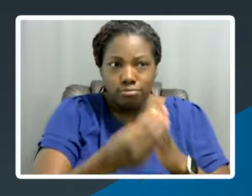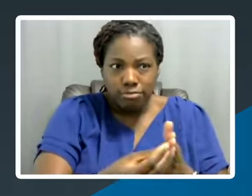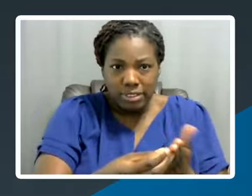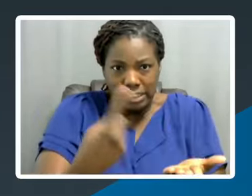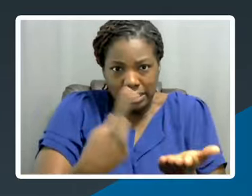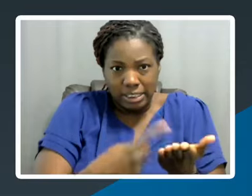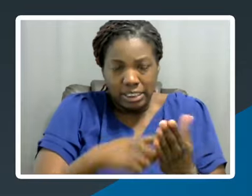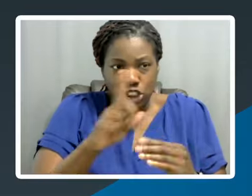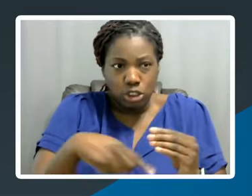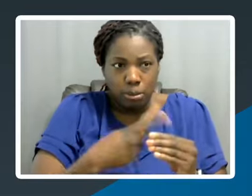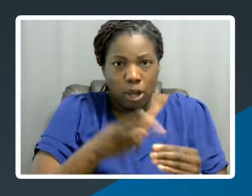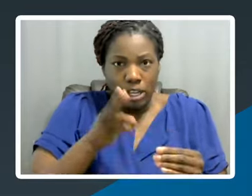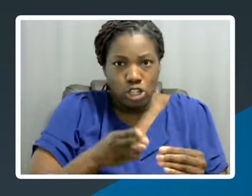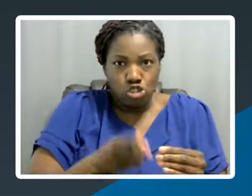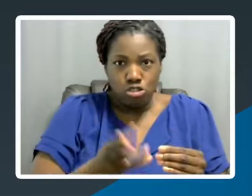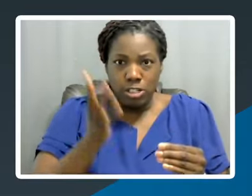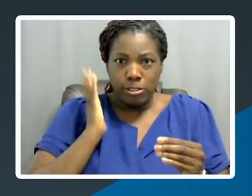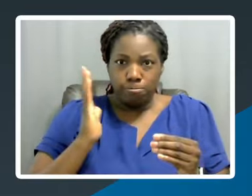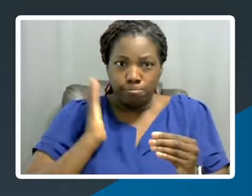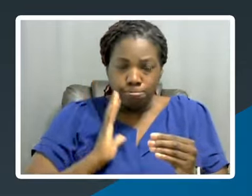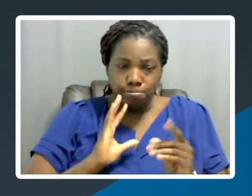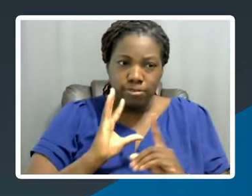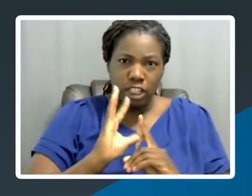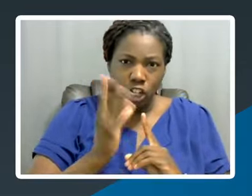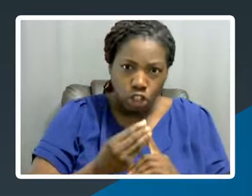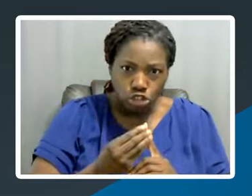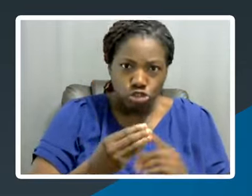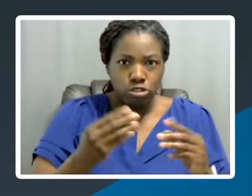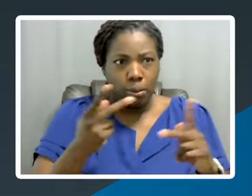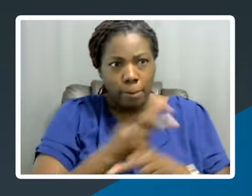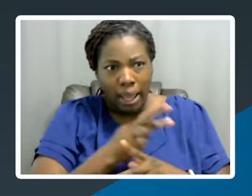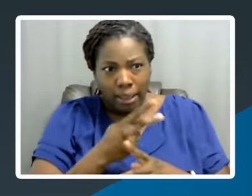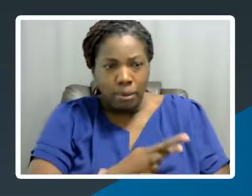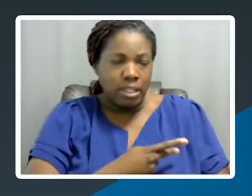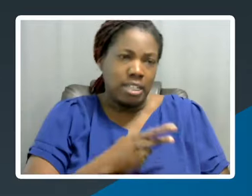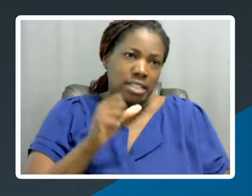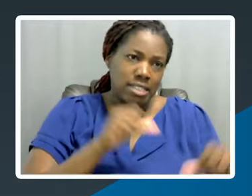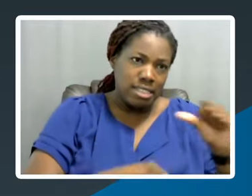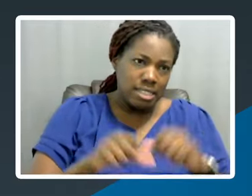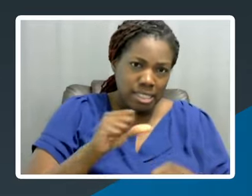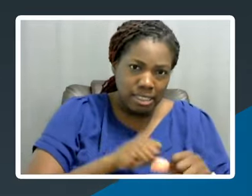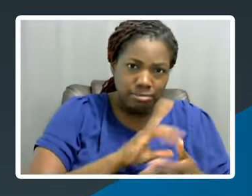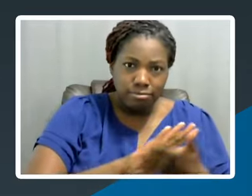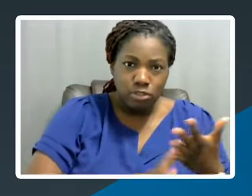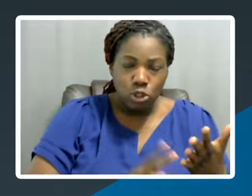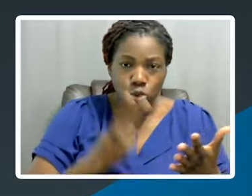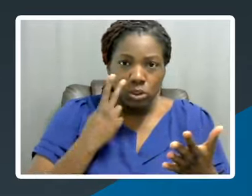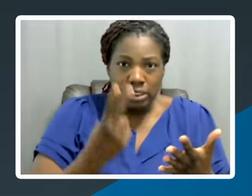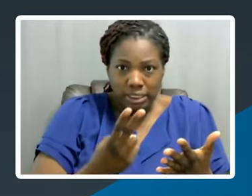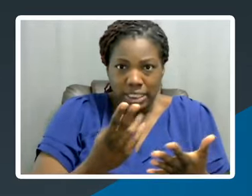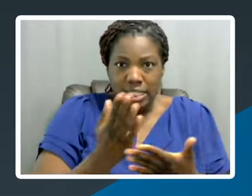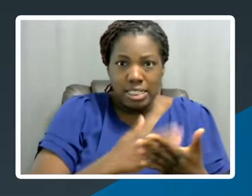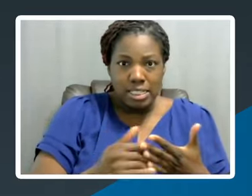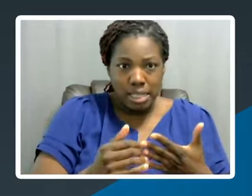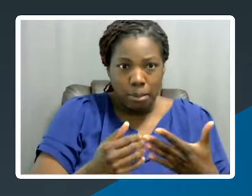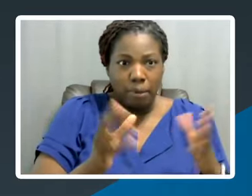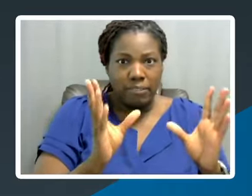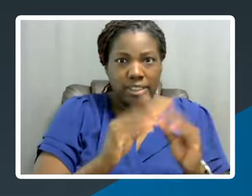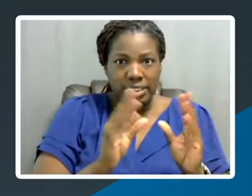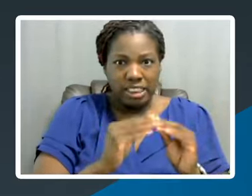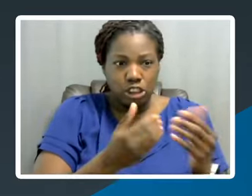history and culture and even mathematics and science. And so you'll see that through some of the breakout sessions over the